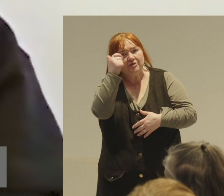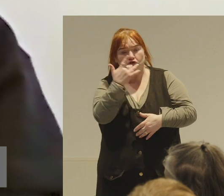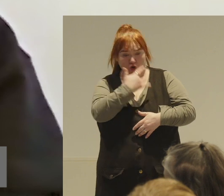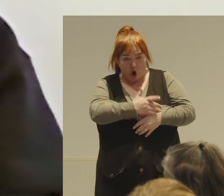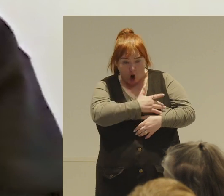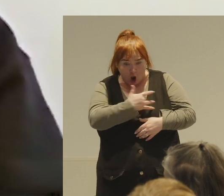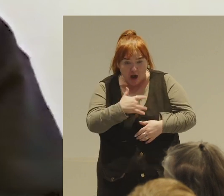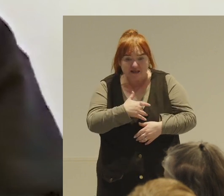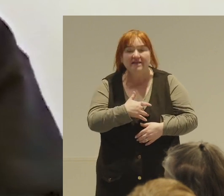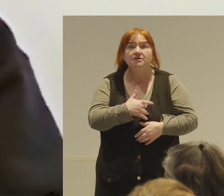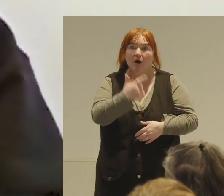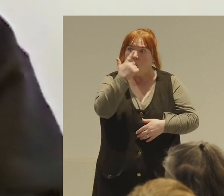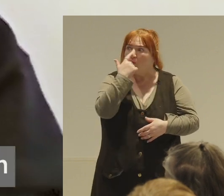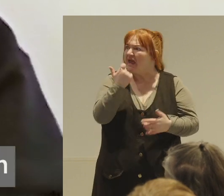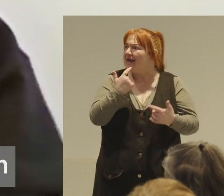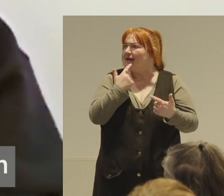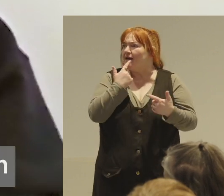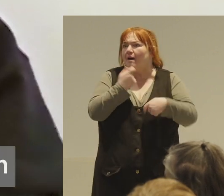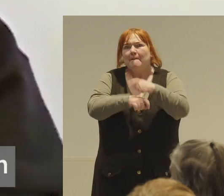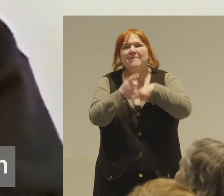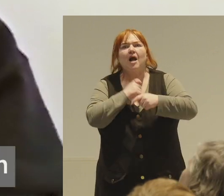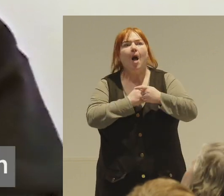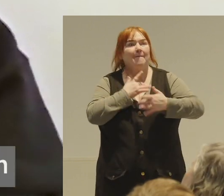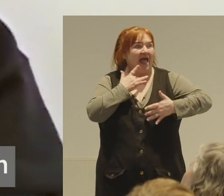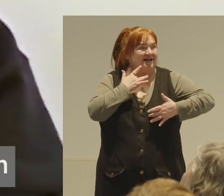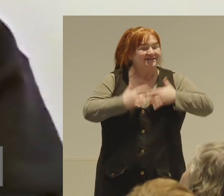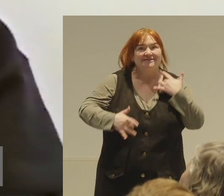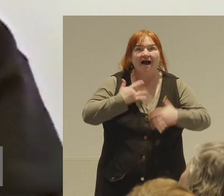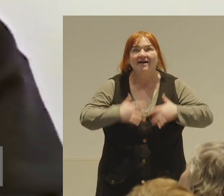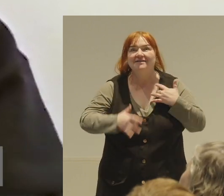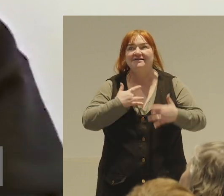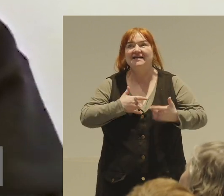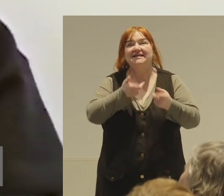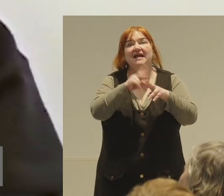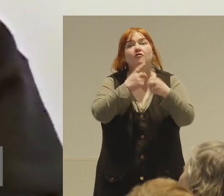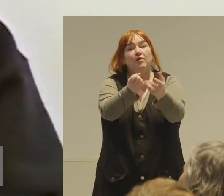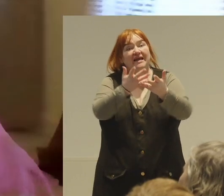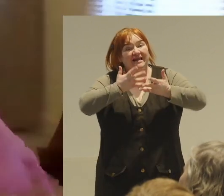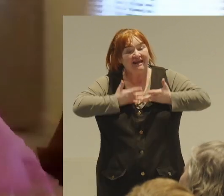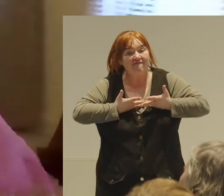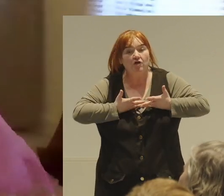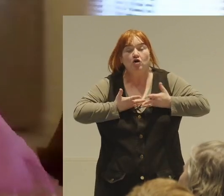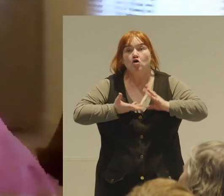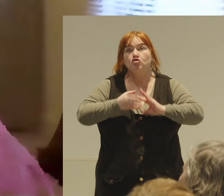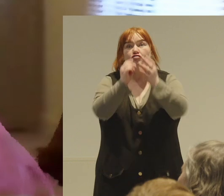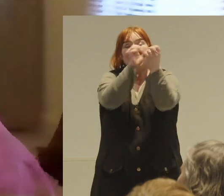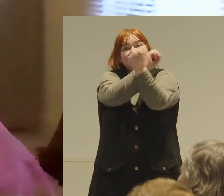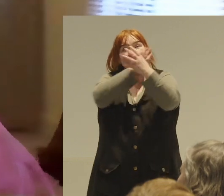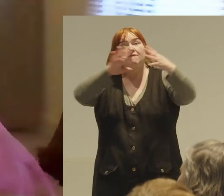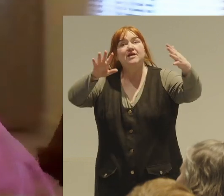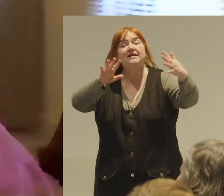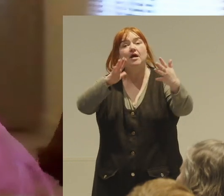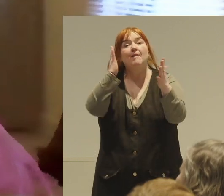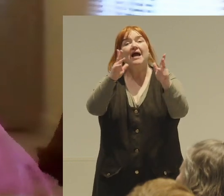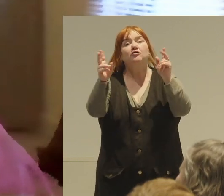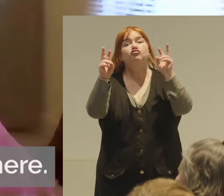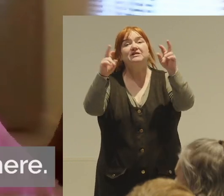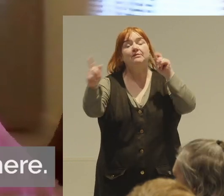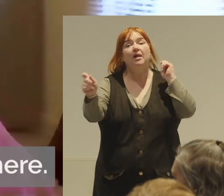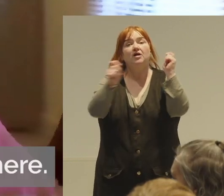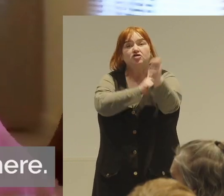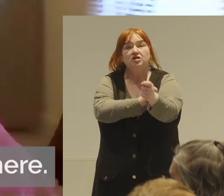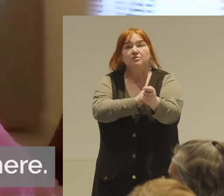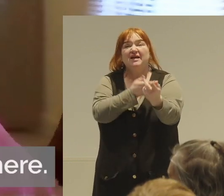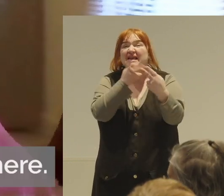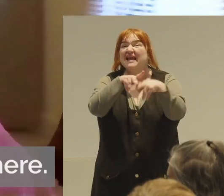get excited about a task if we're given creative freedom and reasonable adjustment. You are missing a trick, and if you don't do it,